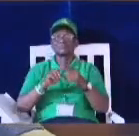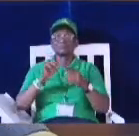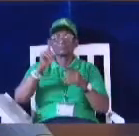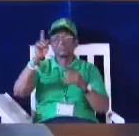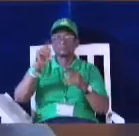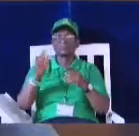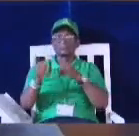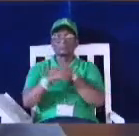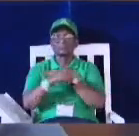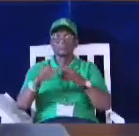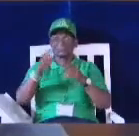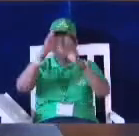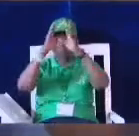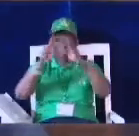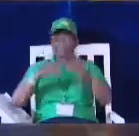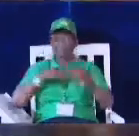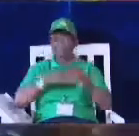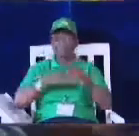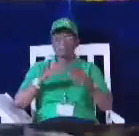please have mercy on them.